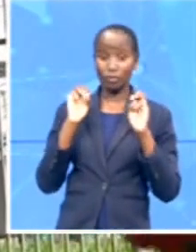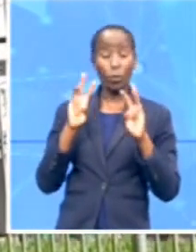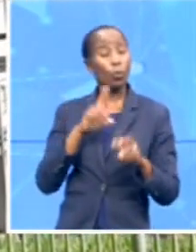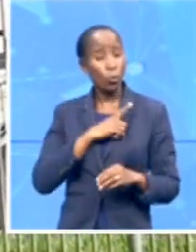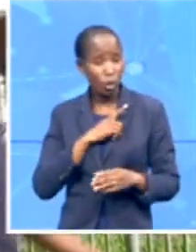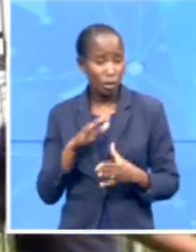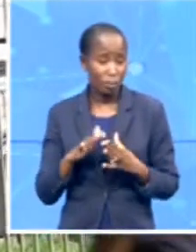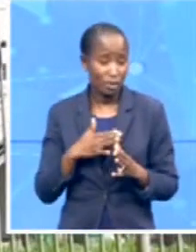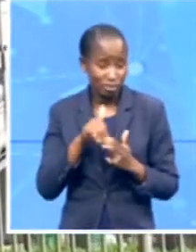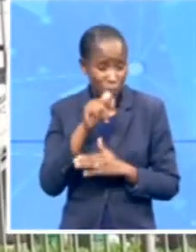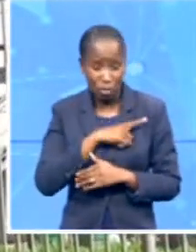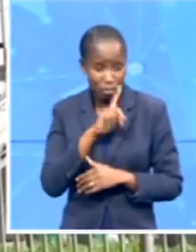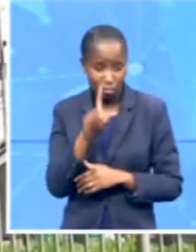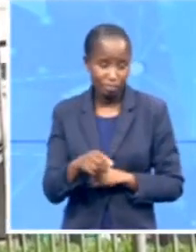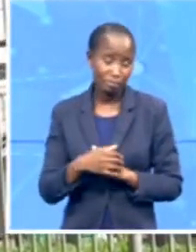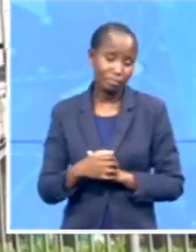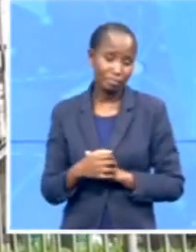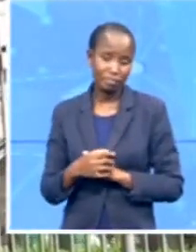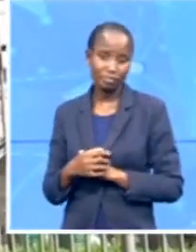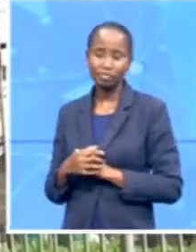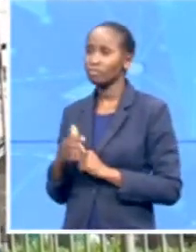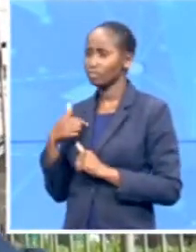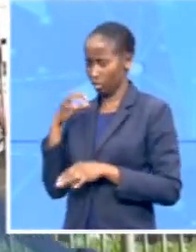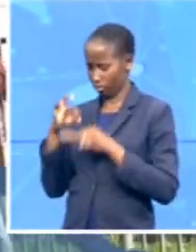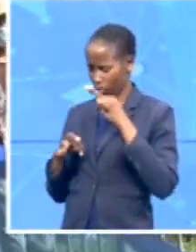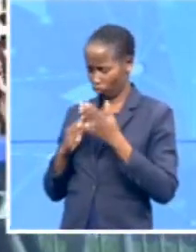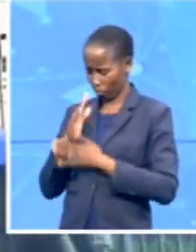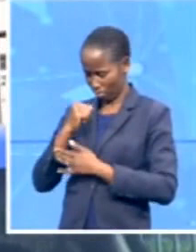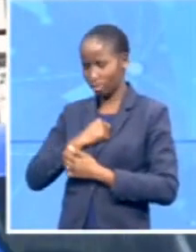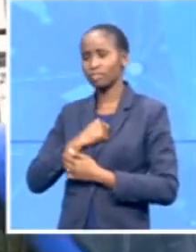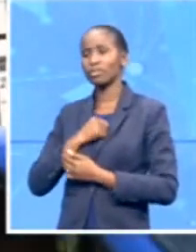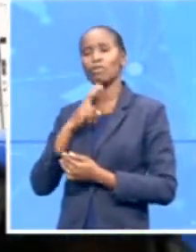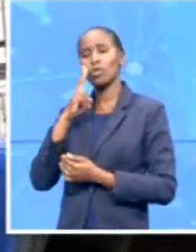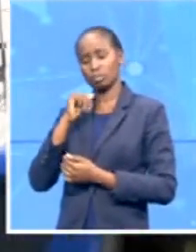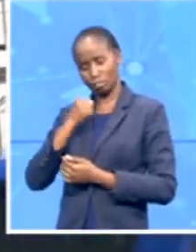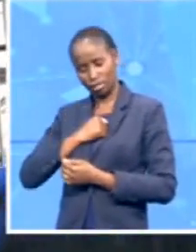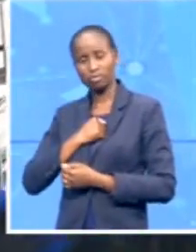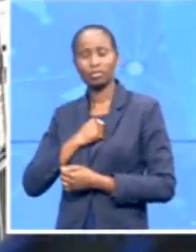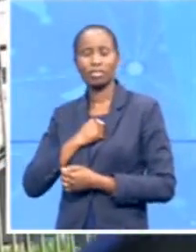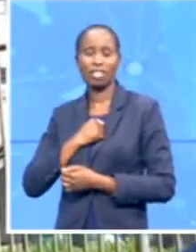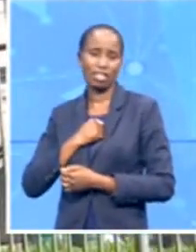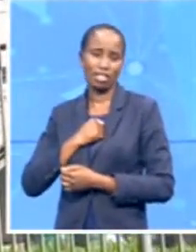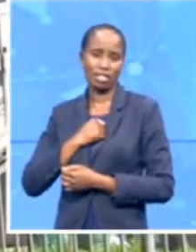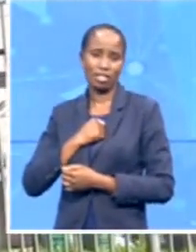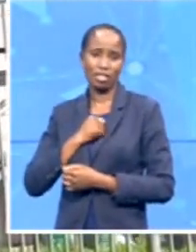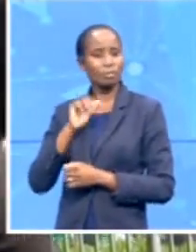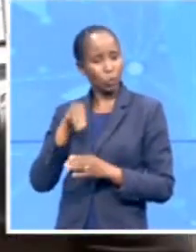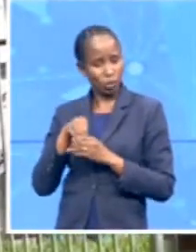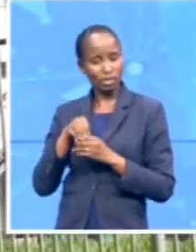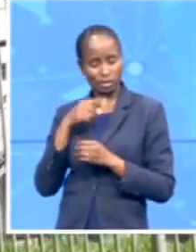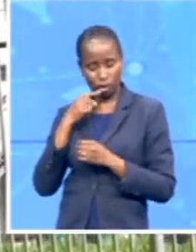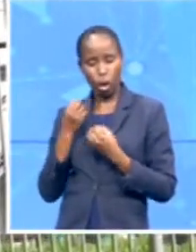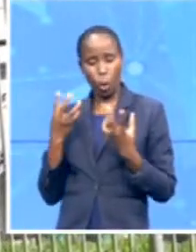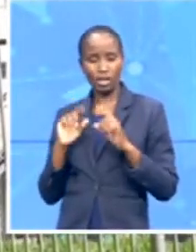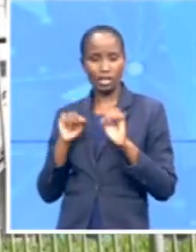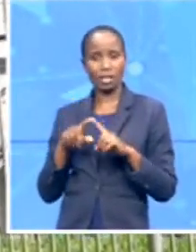political right and my voice, even amongst the context, says a lot, but I wanted to say what I wanted to say as an individual with